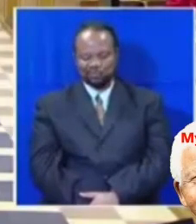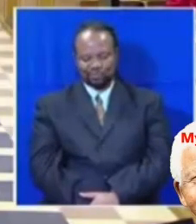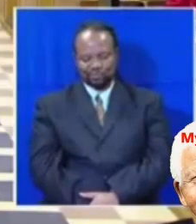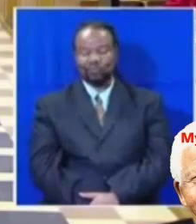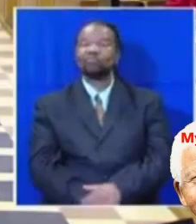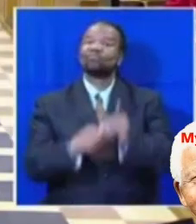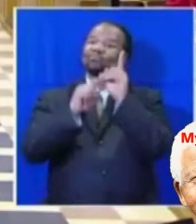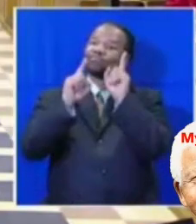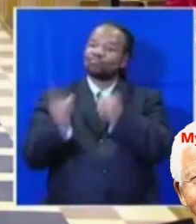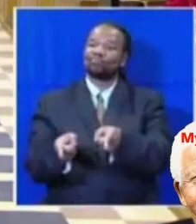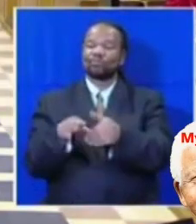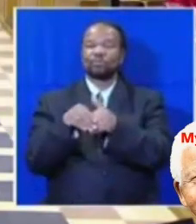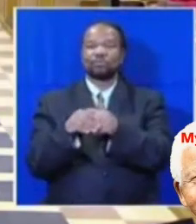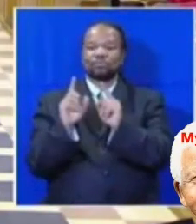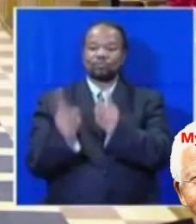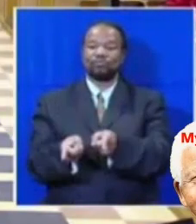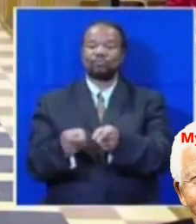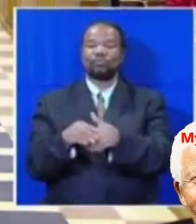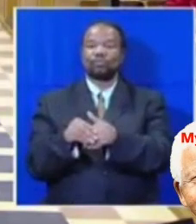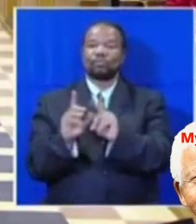Order, honourable members, order.